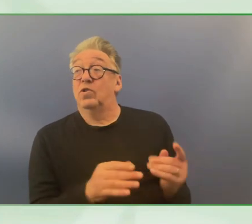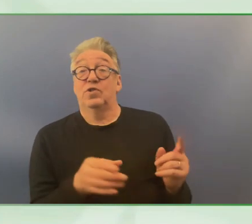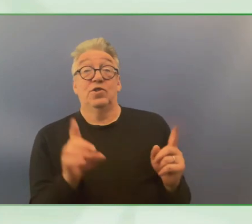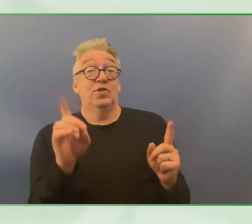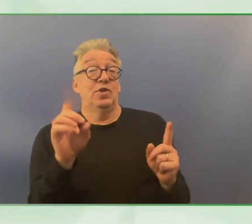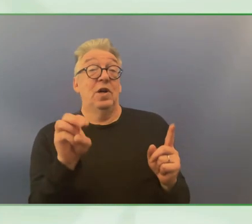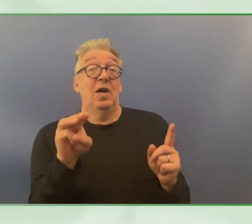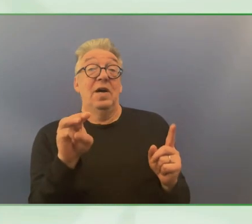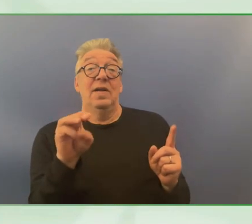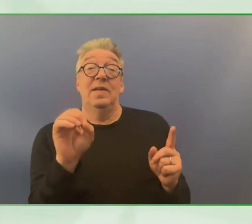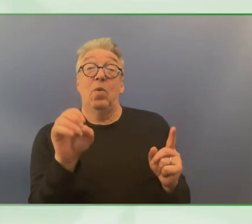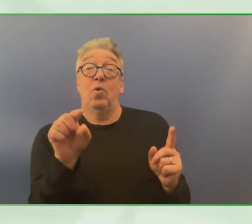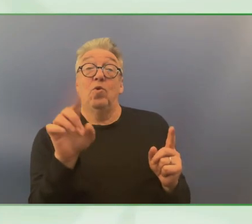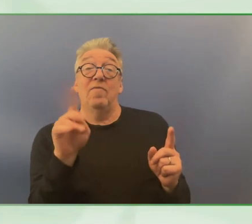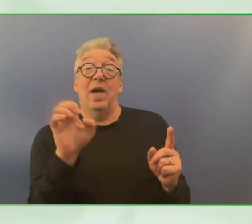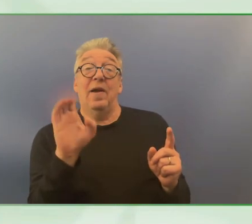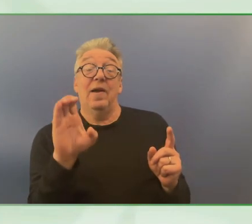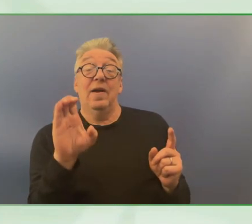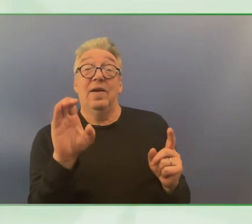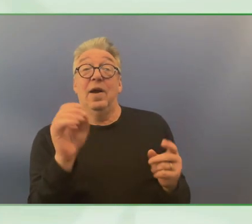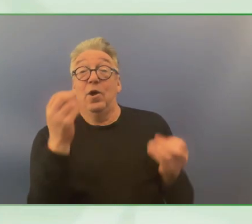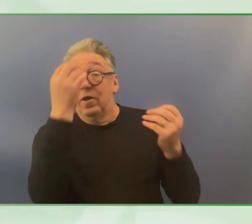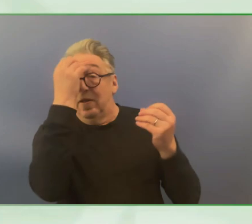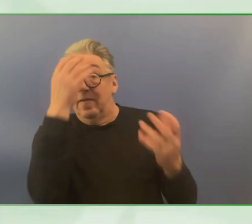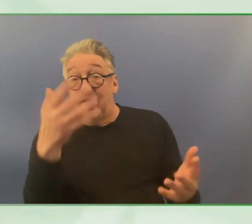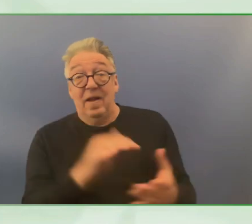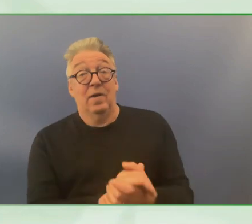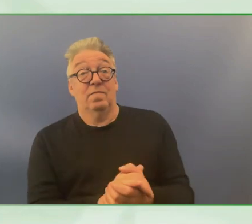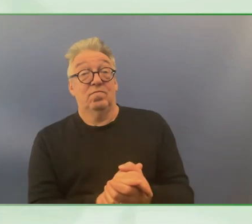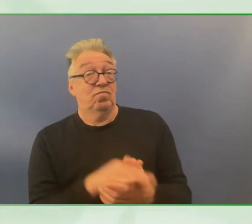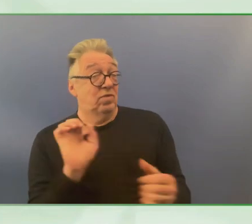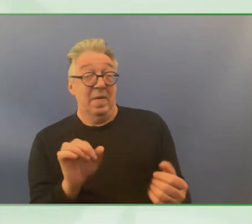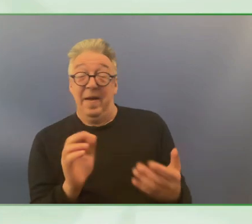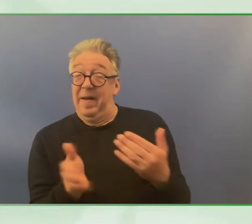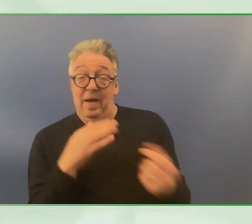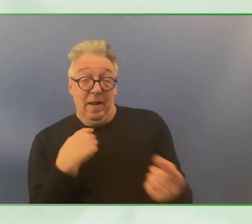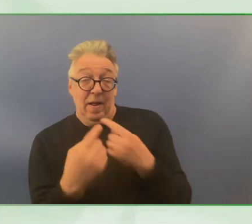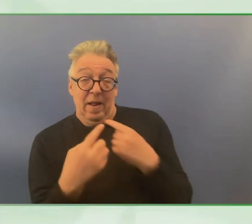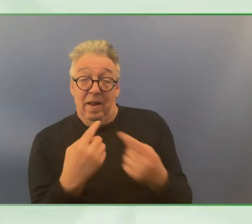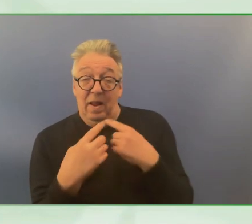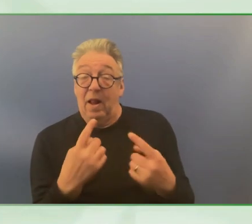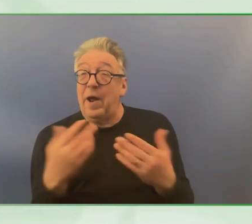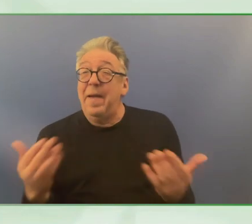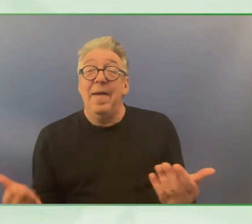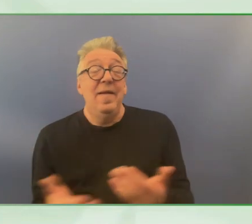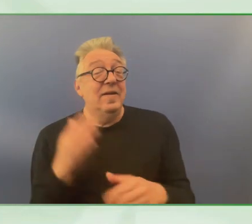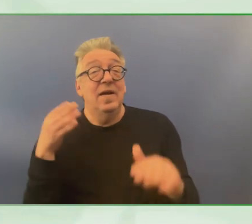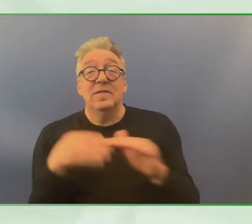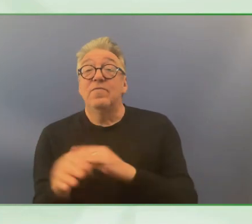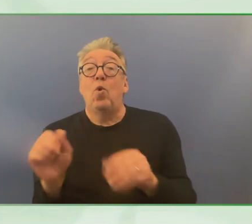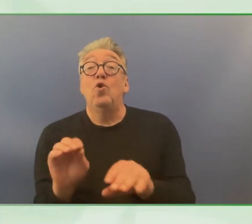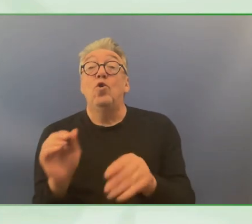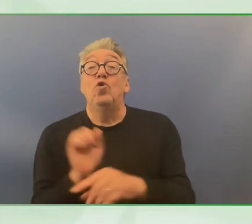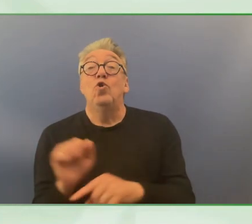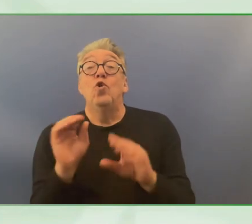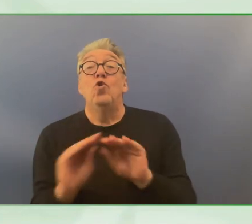demographic data, so to have this conversation and easy access to data and training material is also an obvious use